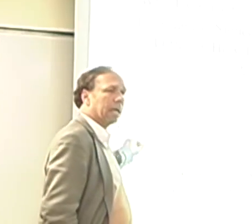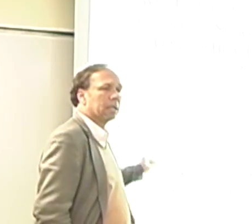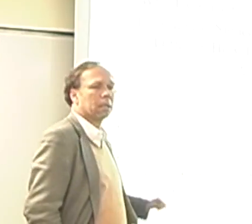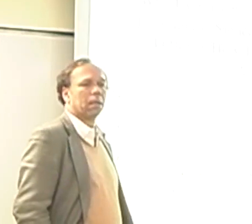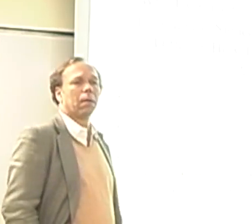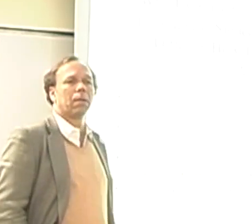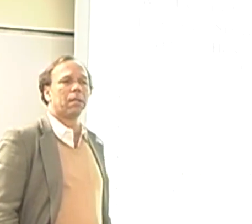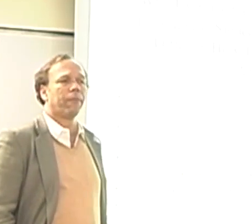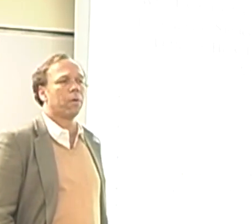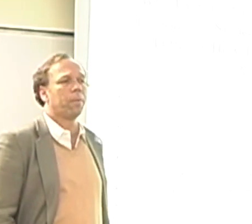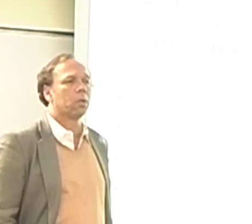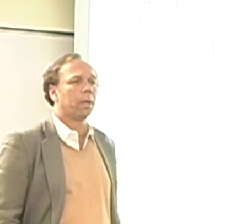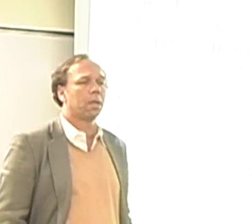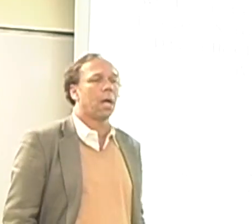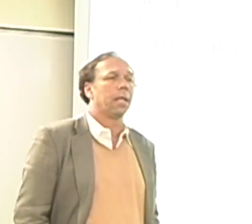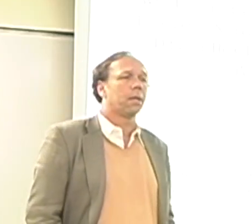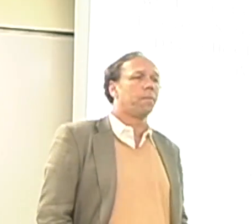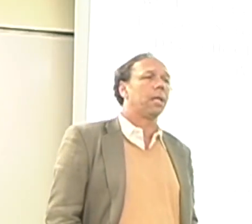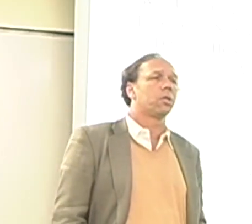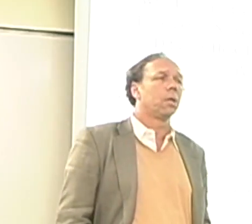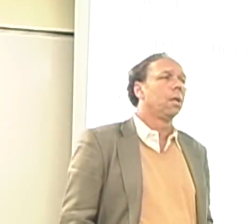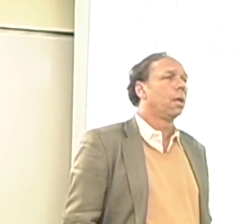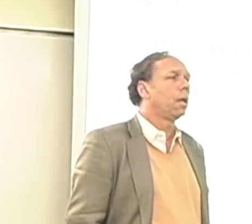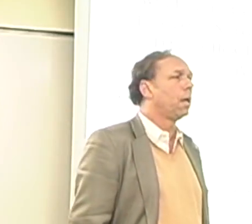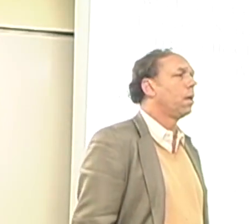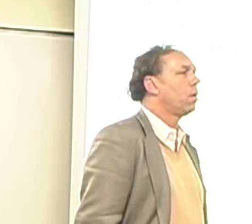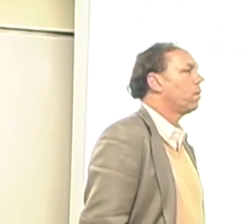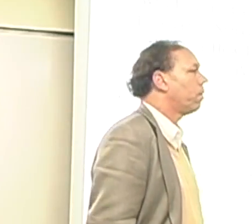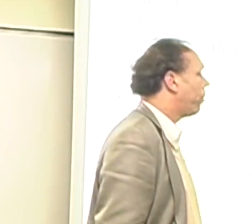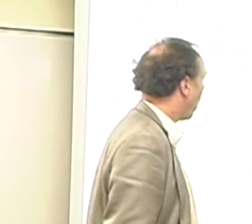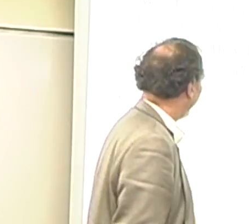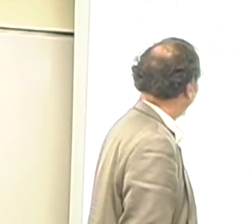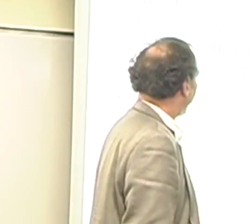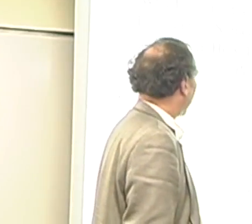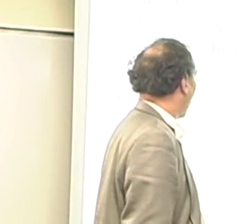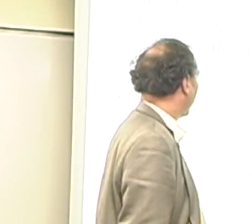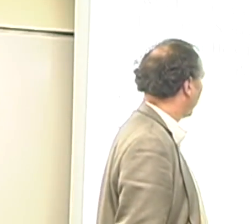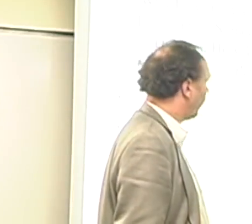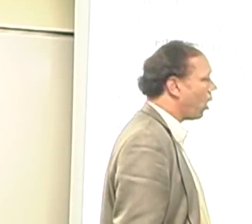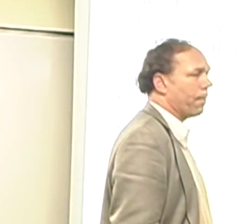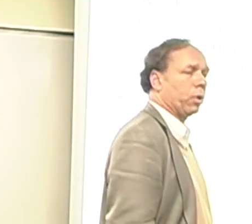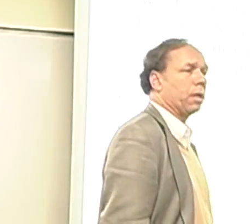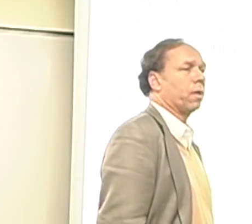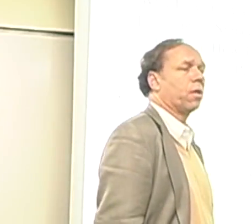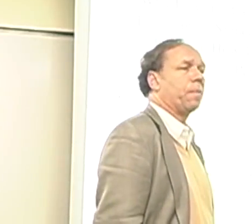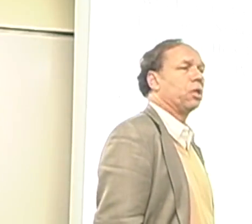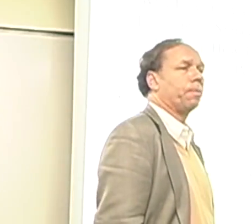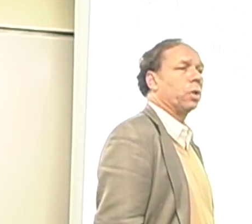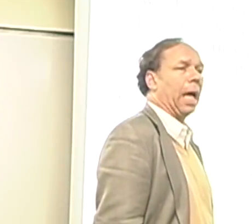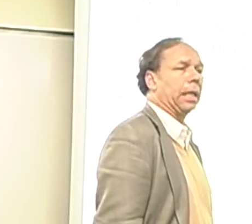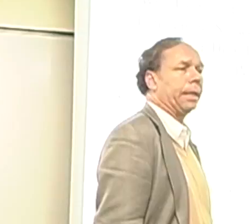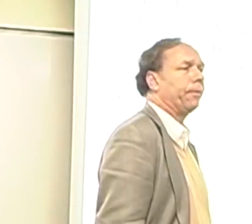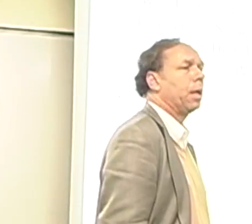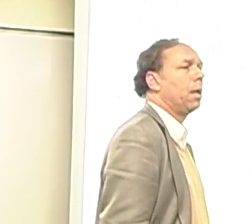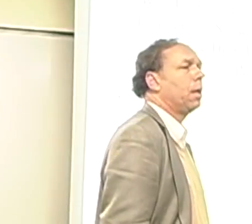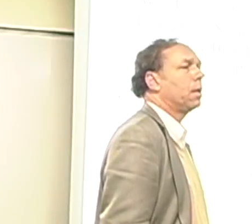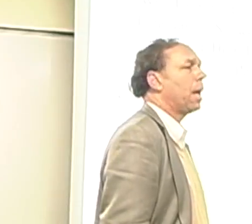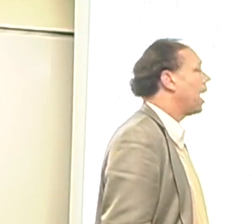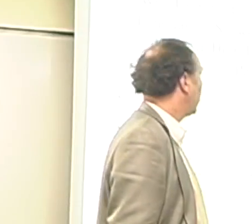A second difference between sign and speech is probably because of properties of the speech